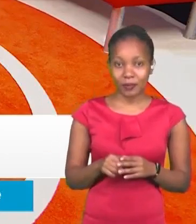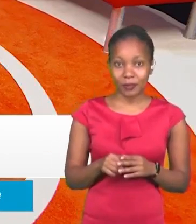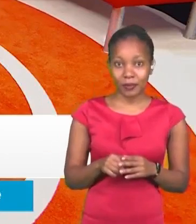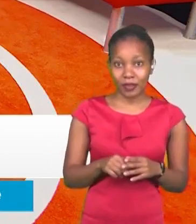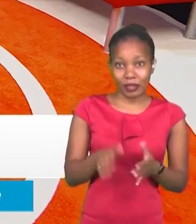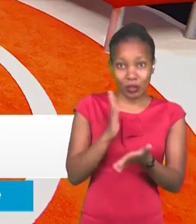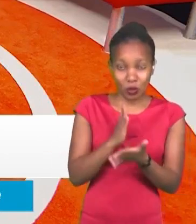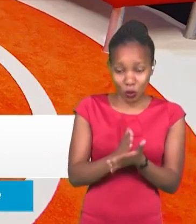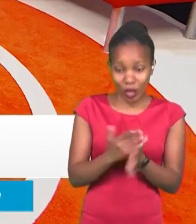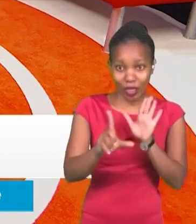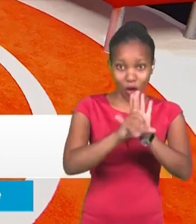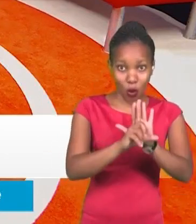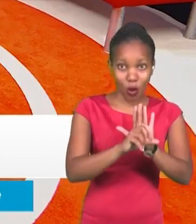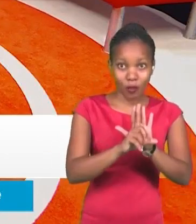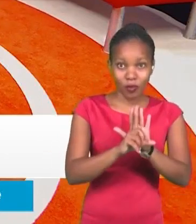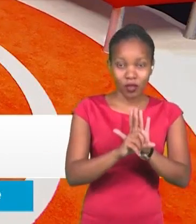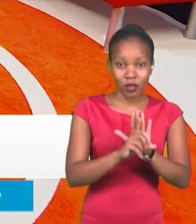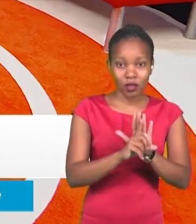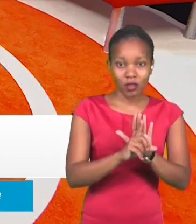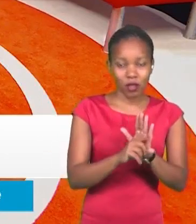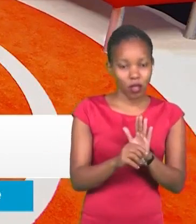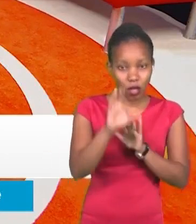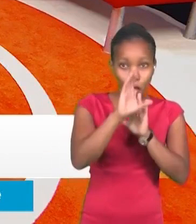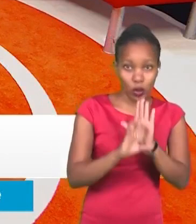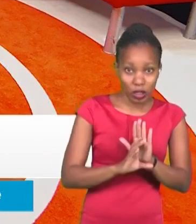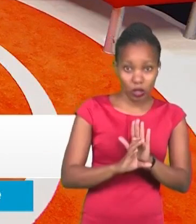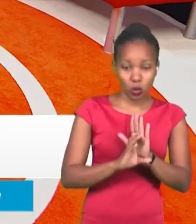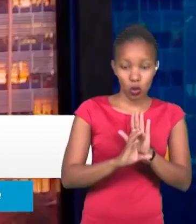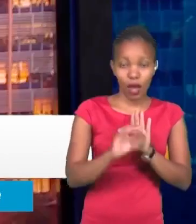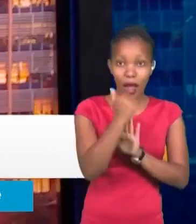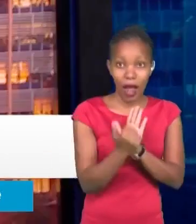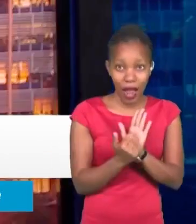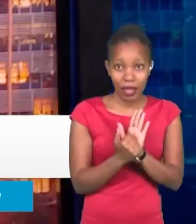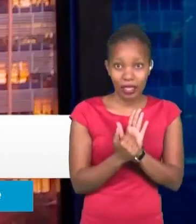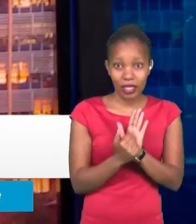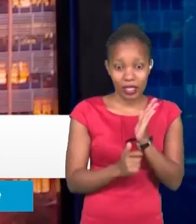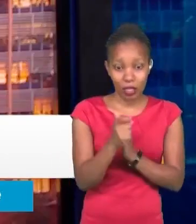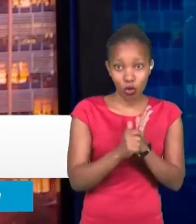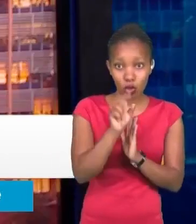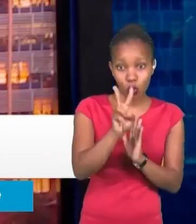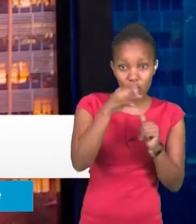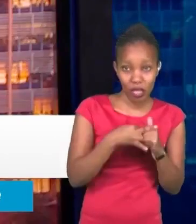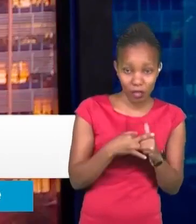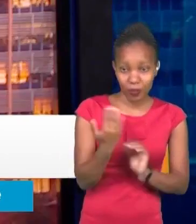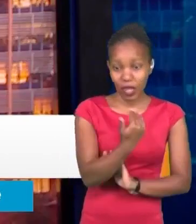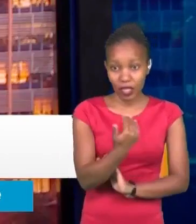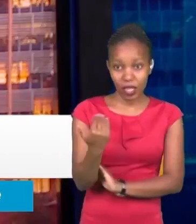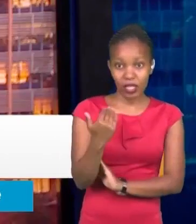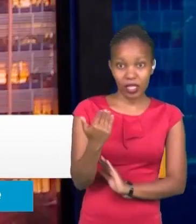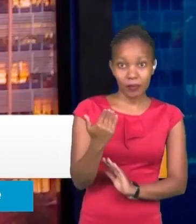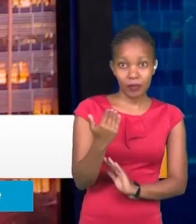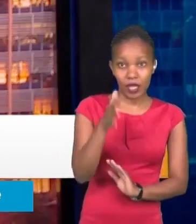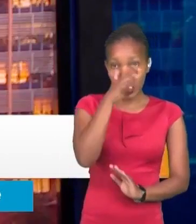It's actually in the law. If you look at Section 8(5) of the Sexual Offences Act, it deals with circumstances where a child deceives an